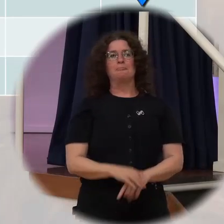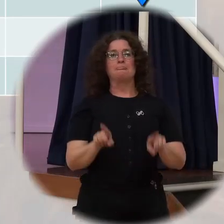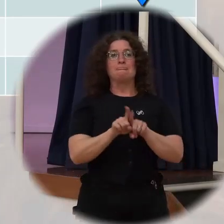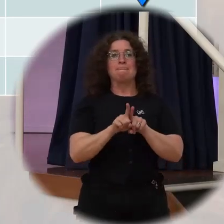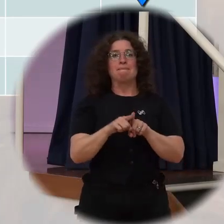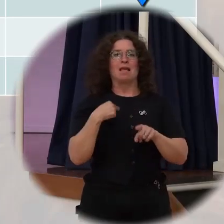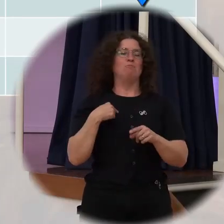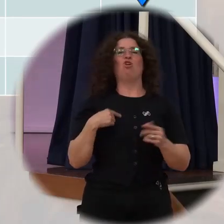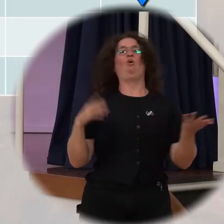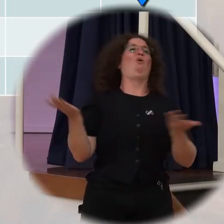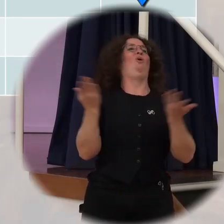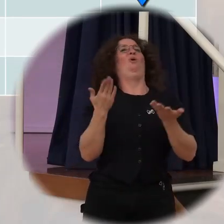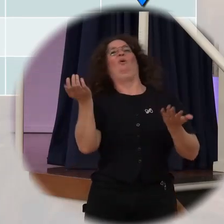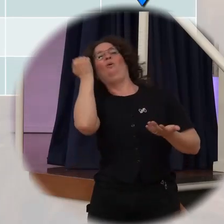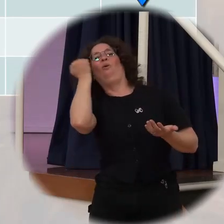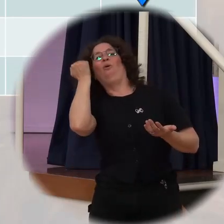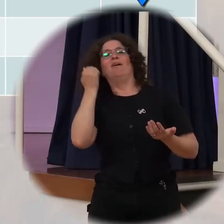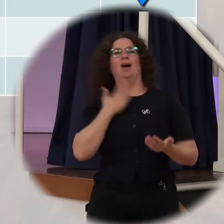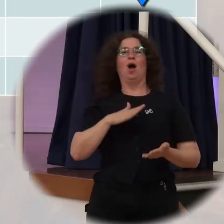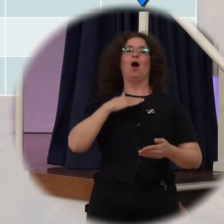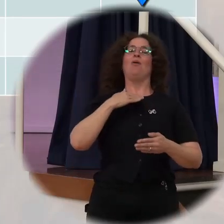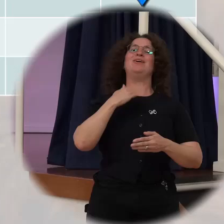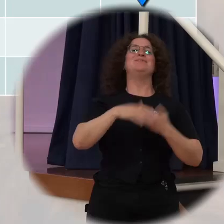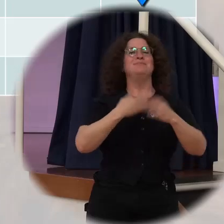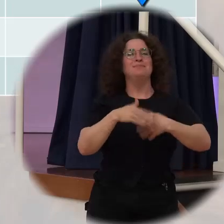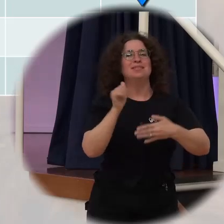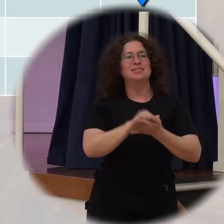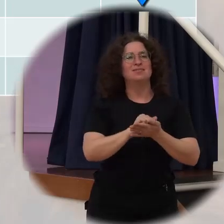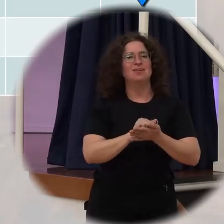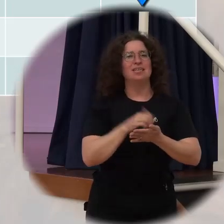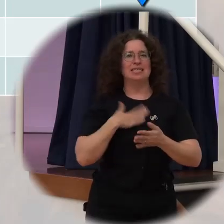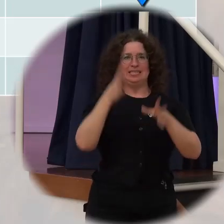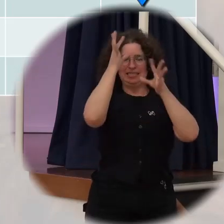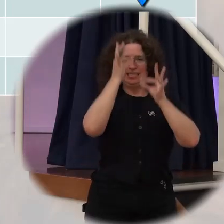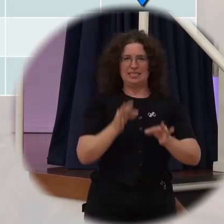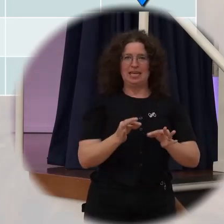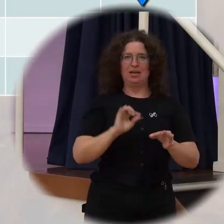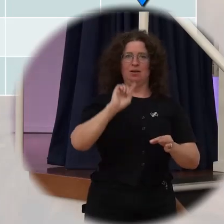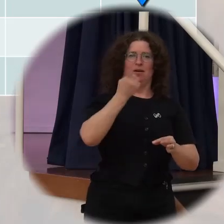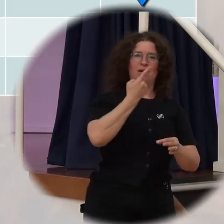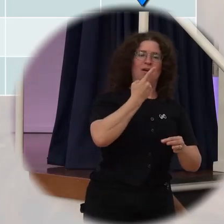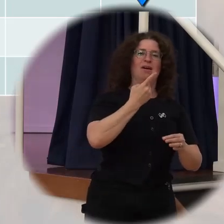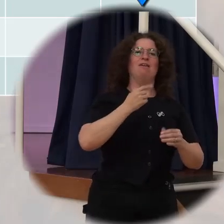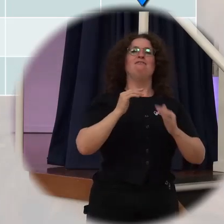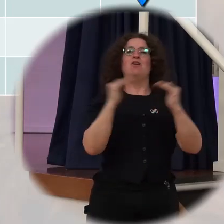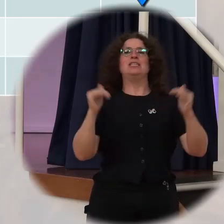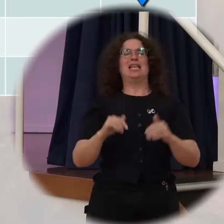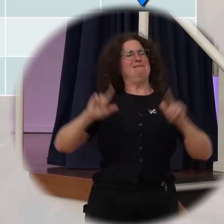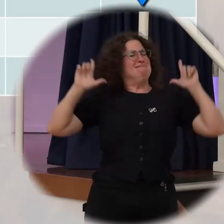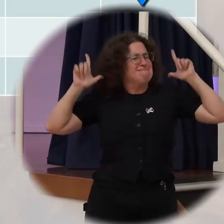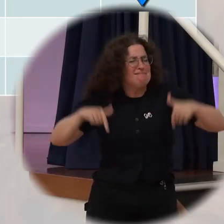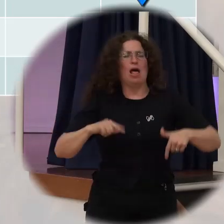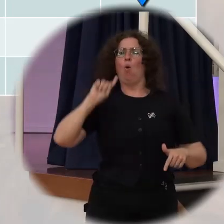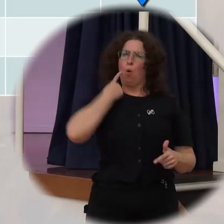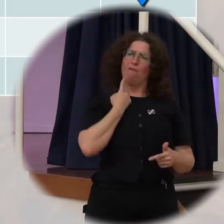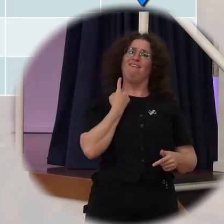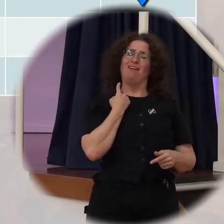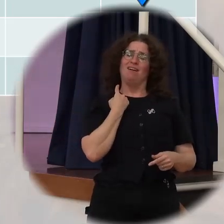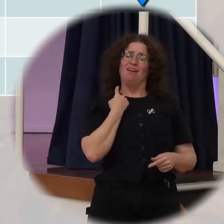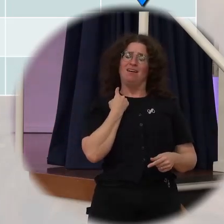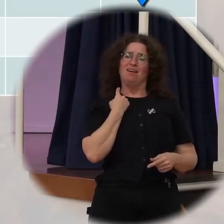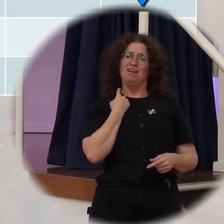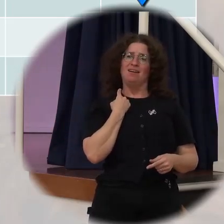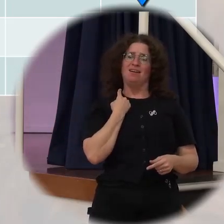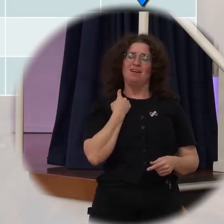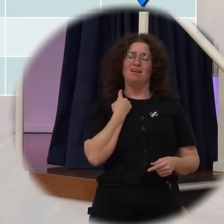Even though I'm just messing around finding stupid stuff, I still want to get the pacing right. I still have to decide if I want to make the first level way too loud on purpose. Stuff like that.